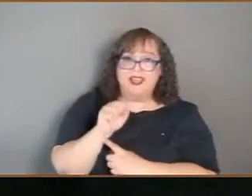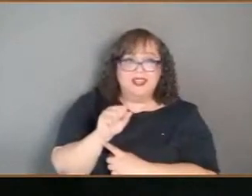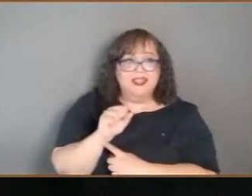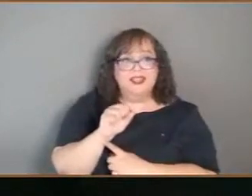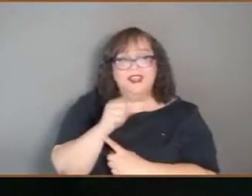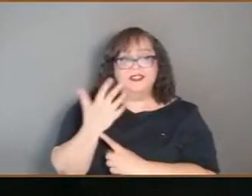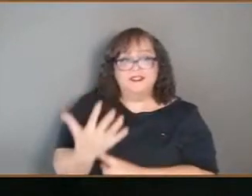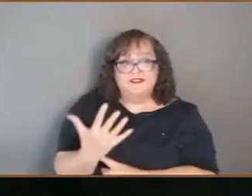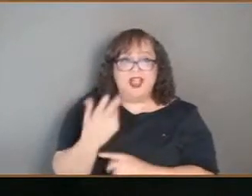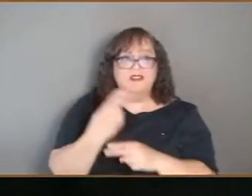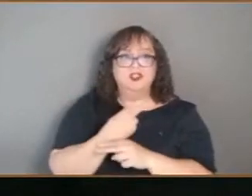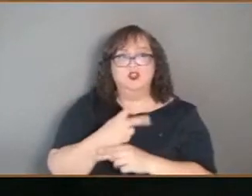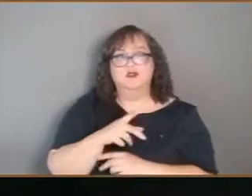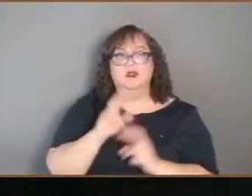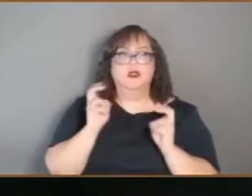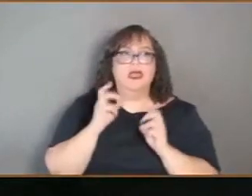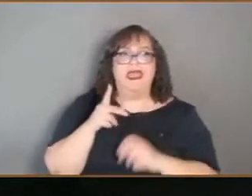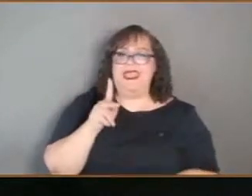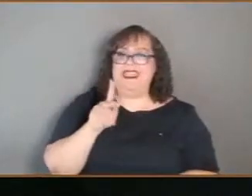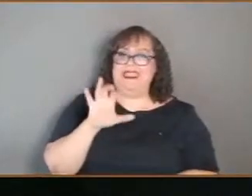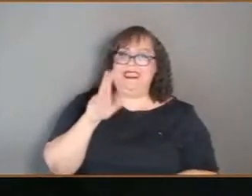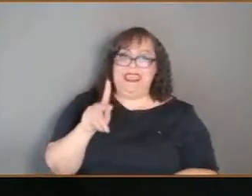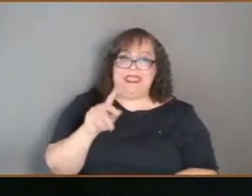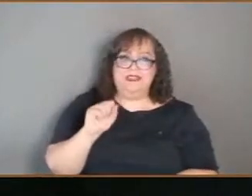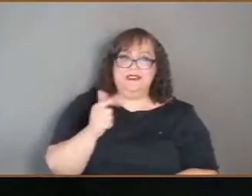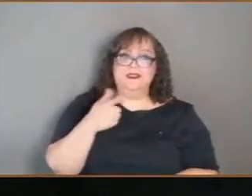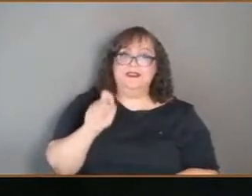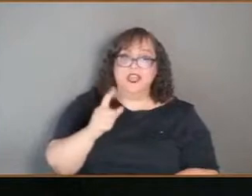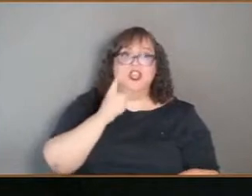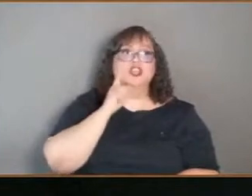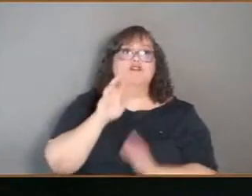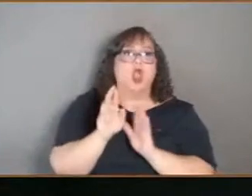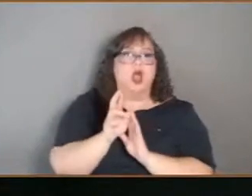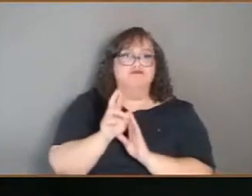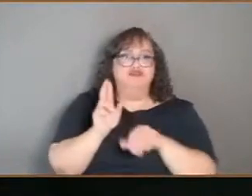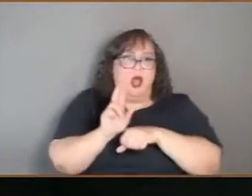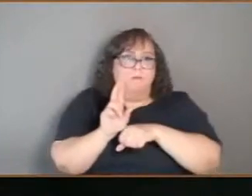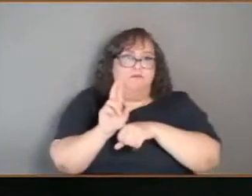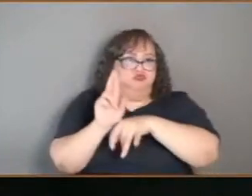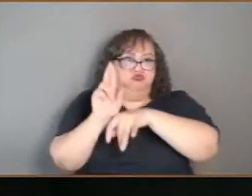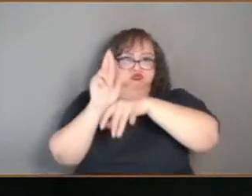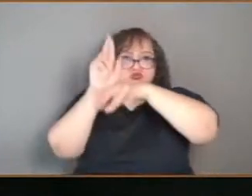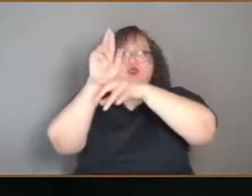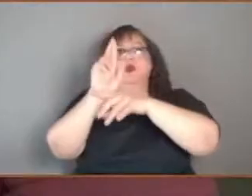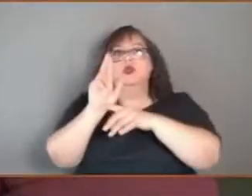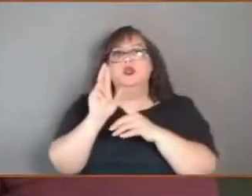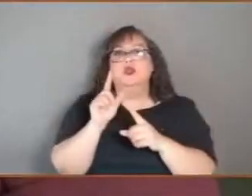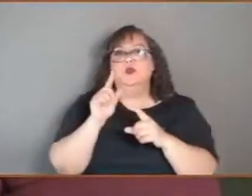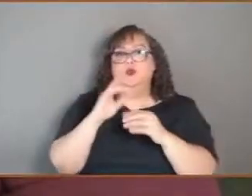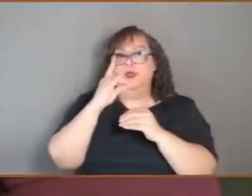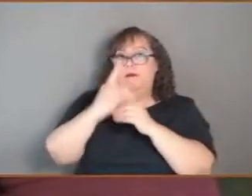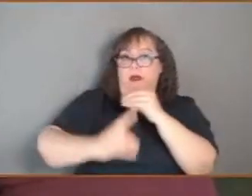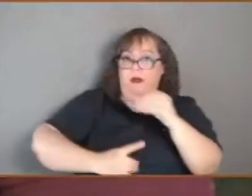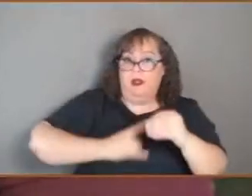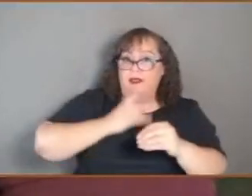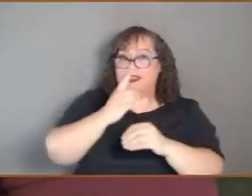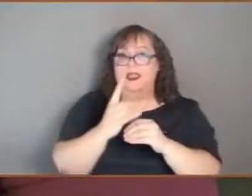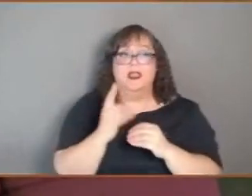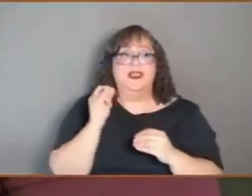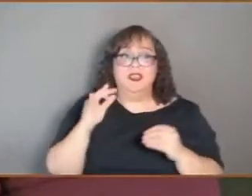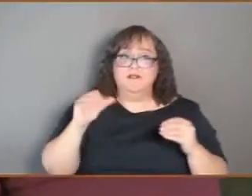is being used for the Lucy mission? Yeah, so the Lucy spacecraft has quite a bit of fuel on board. It's a chemical